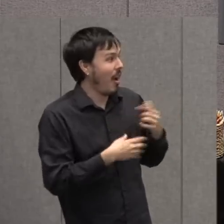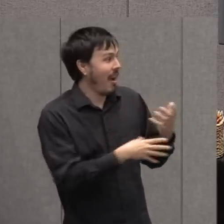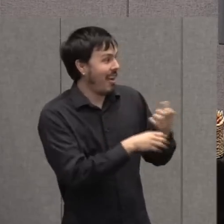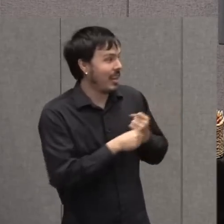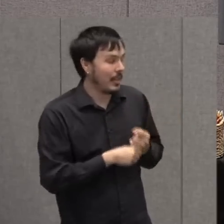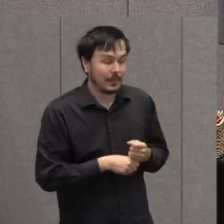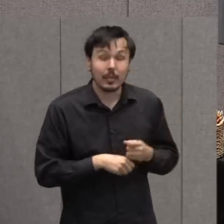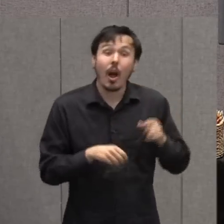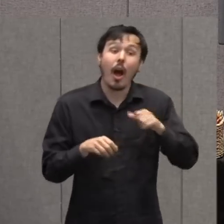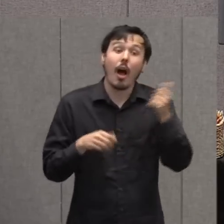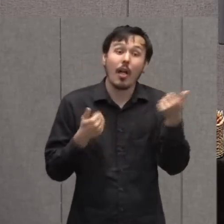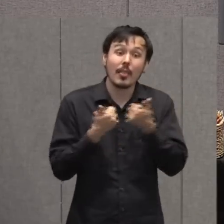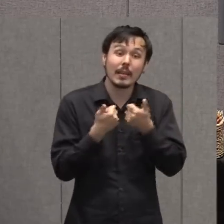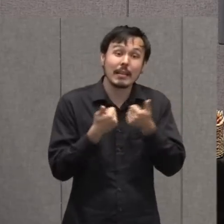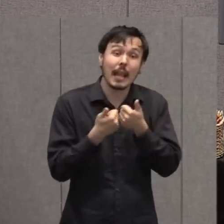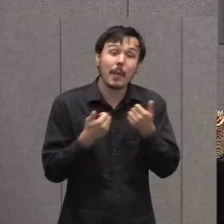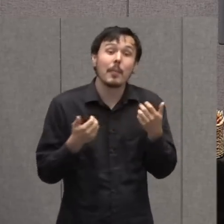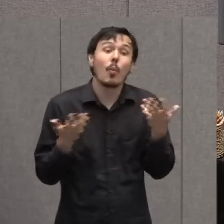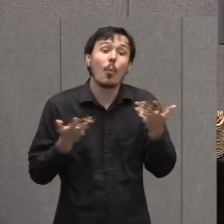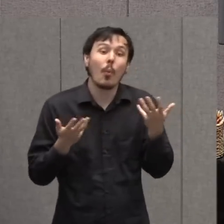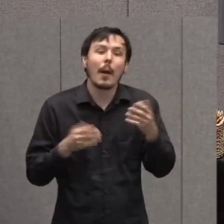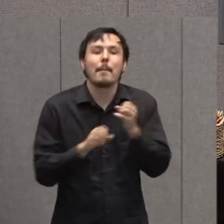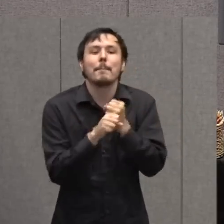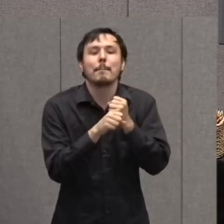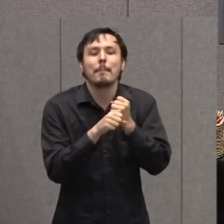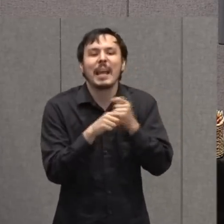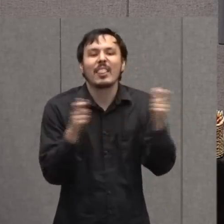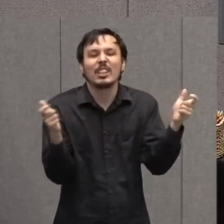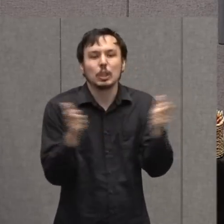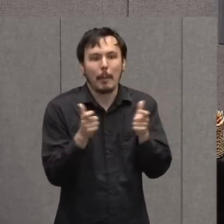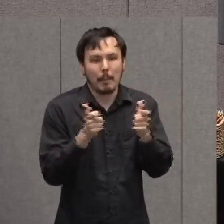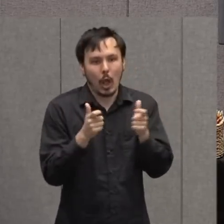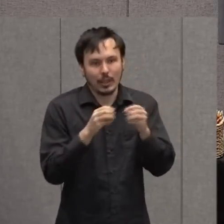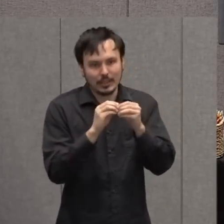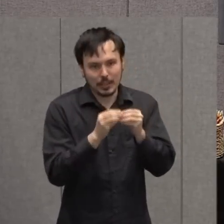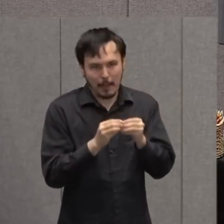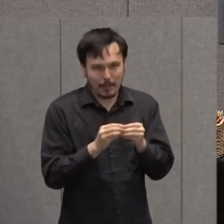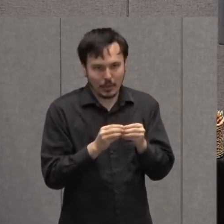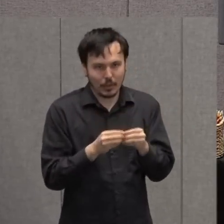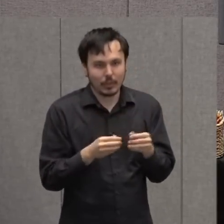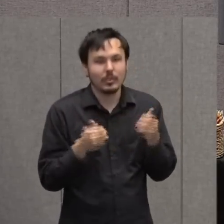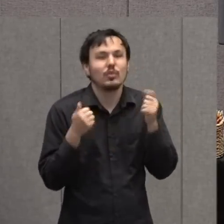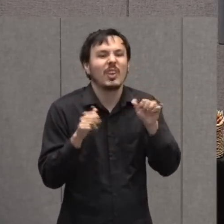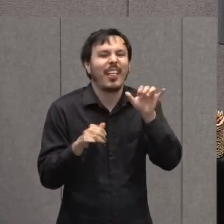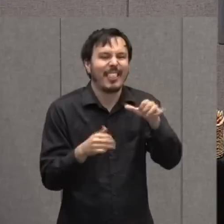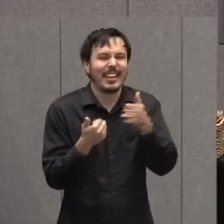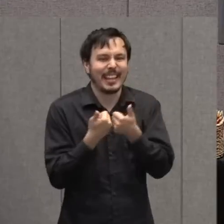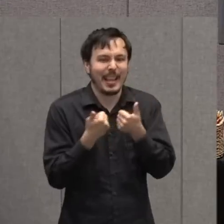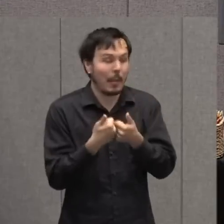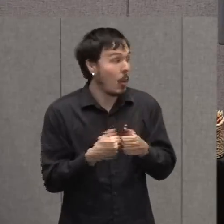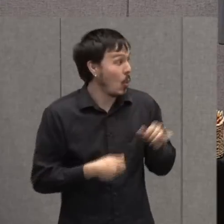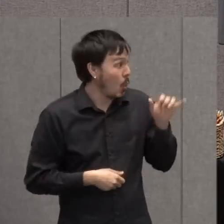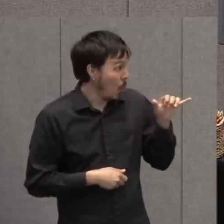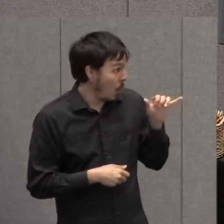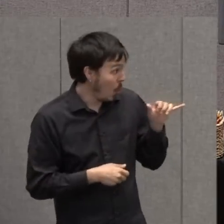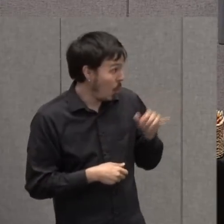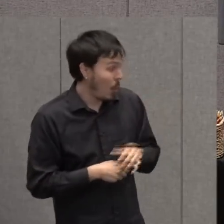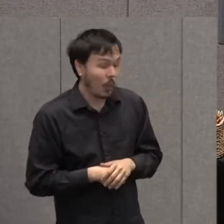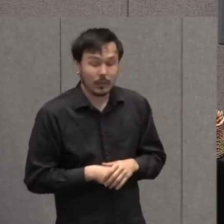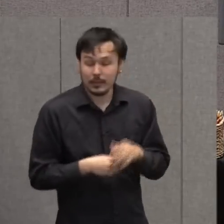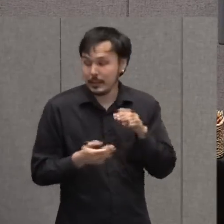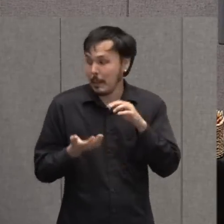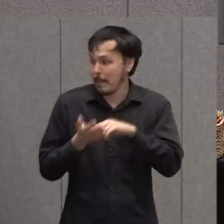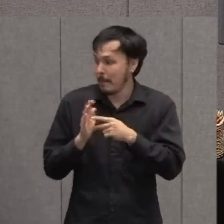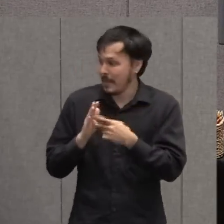other game you could play is make the smallest number. Ooh. Let's try make that. The smallest Say, number. Make the smallest number. So this time you